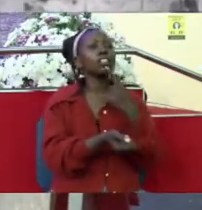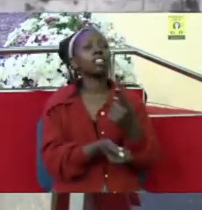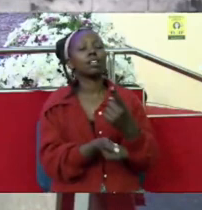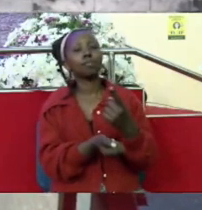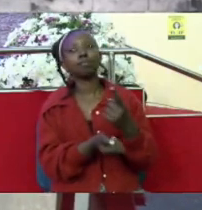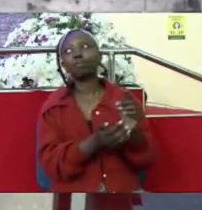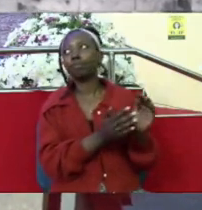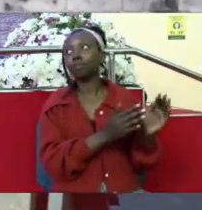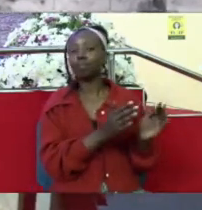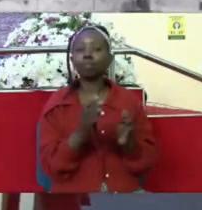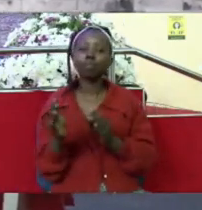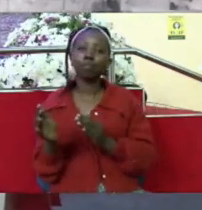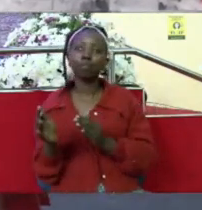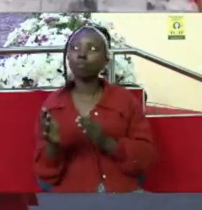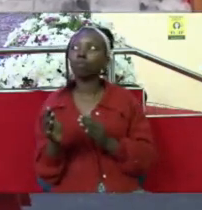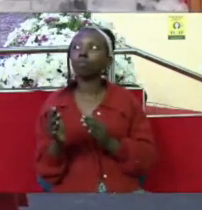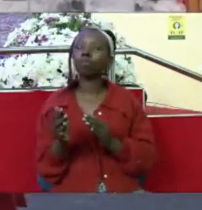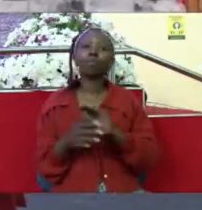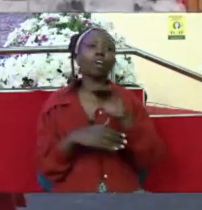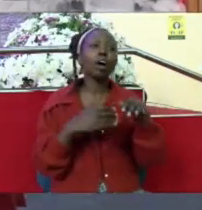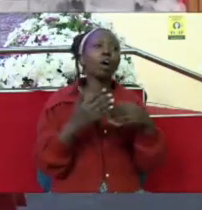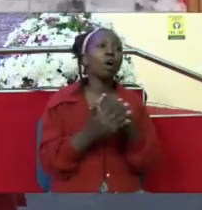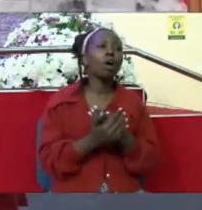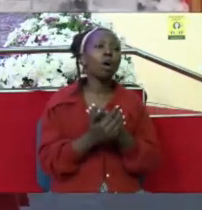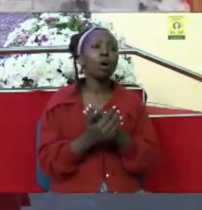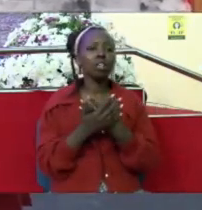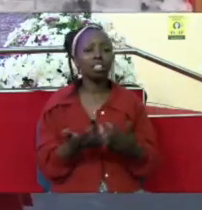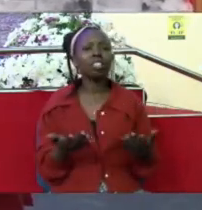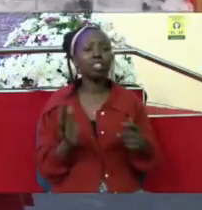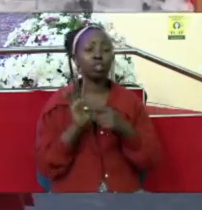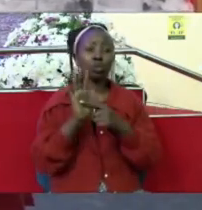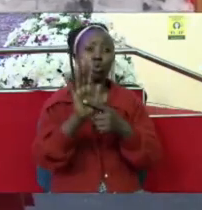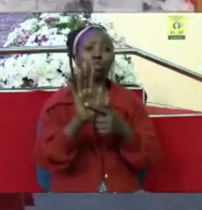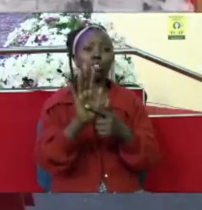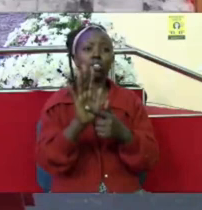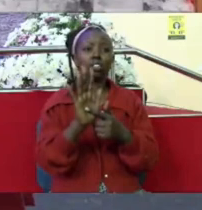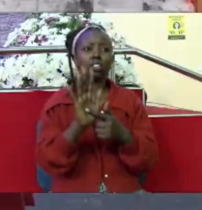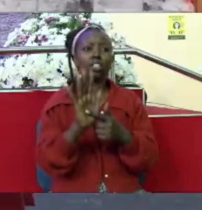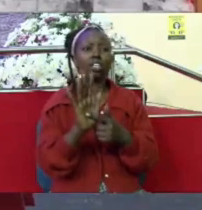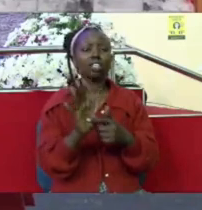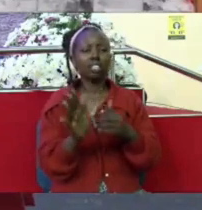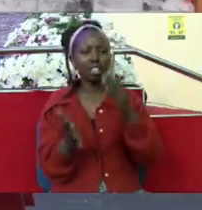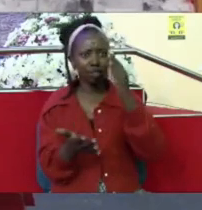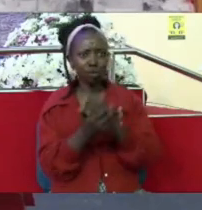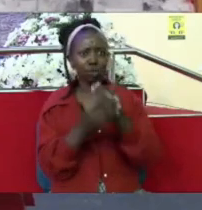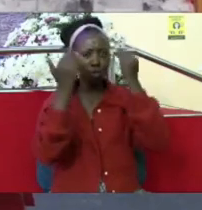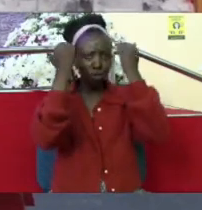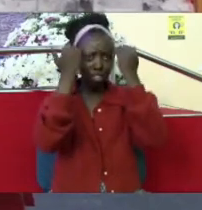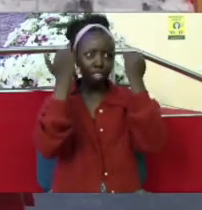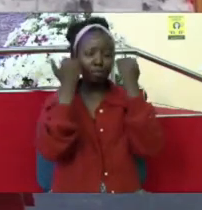5. Haijalishi inafanyika. Because all this is evidence. He's saying. Hii ni ushuhuda. That God's judgment is